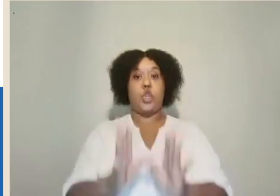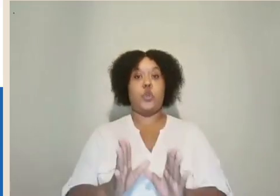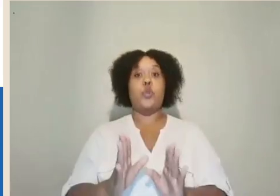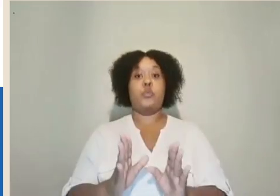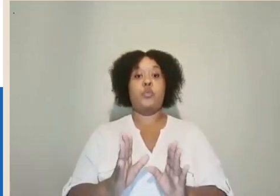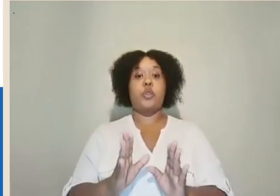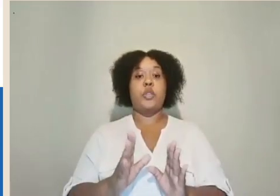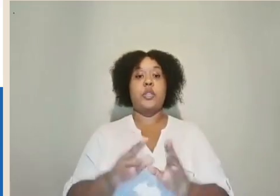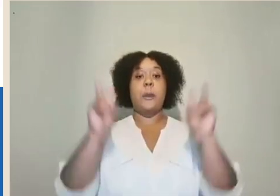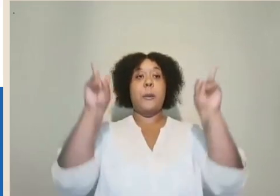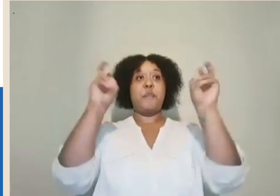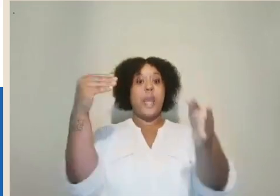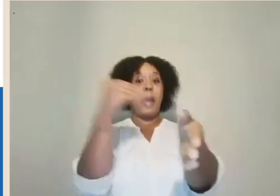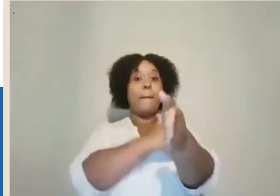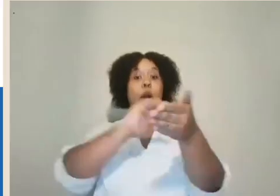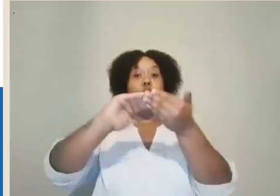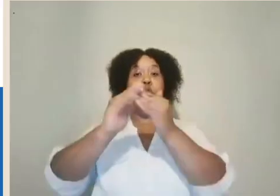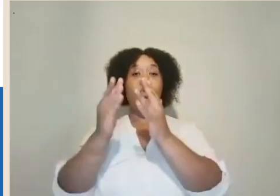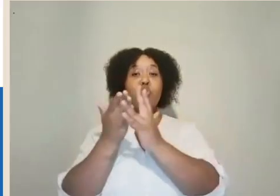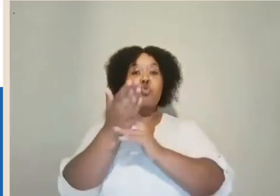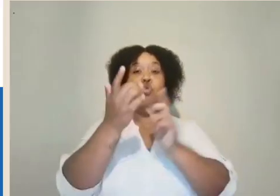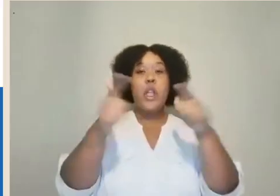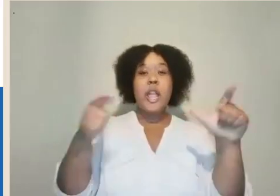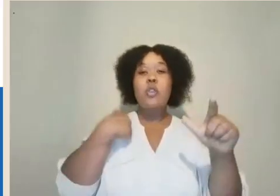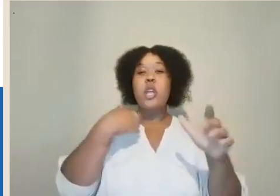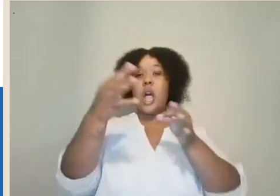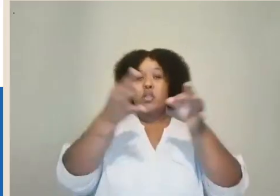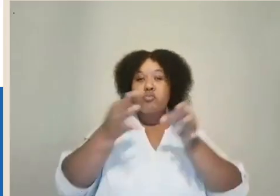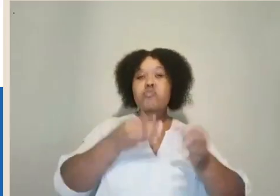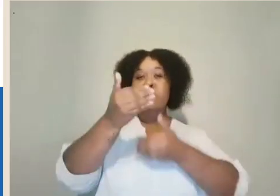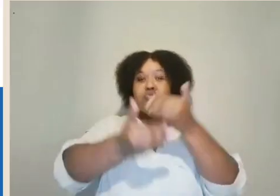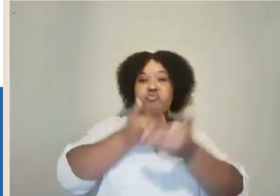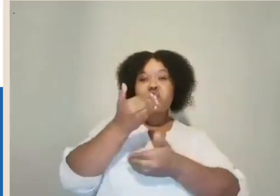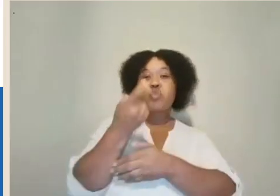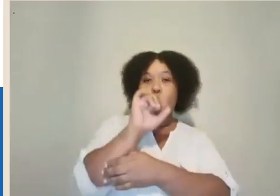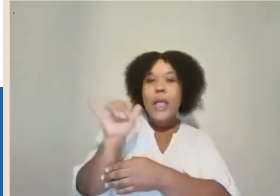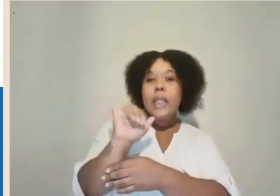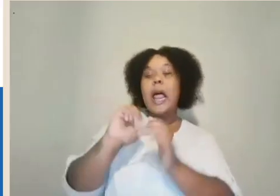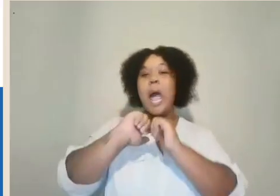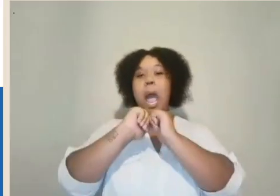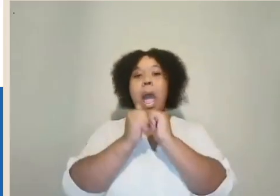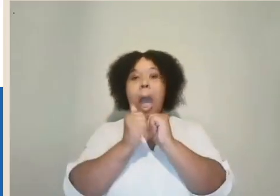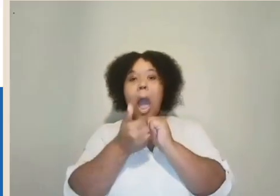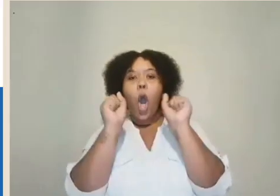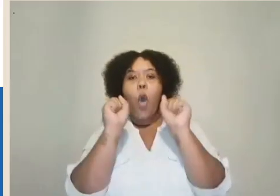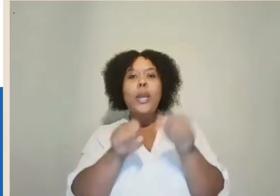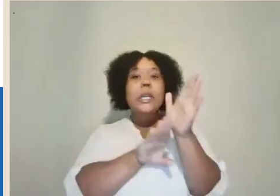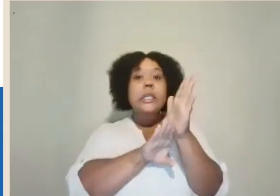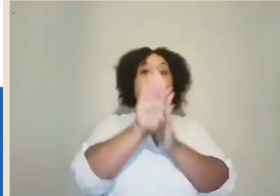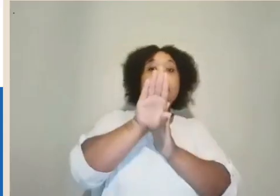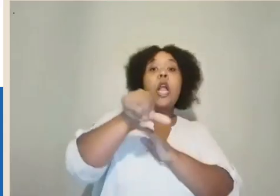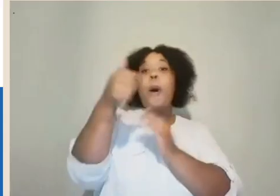empowering communities through language. And I'm going to talk about what that process looks like. Also talking about ways in which we can develop similar